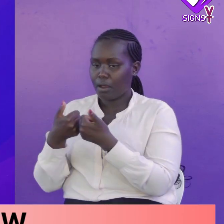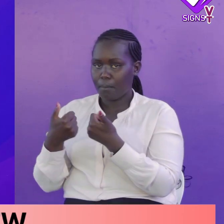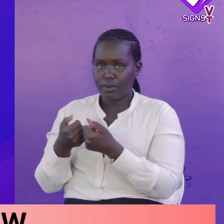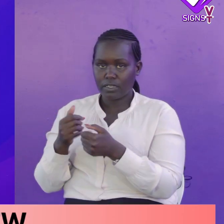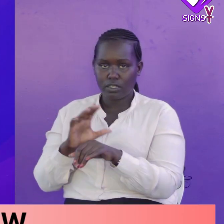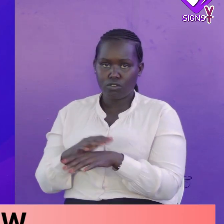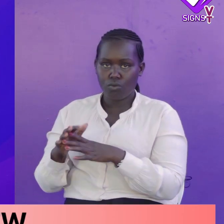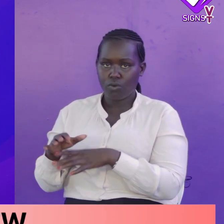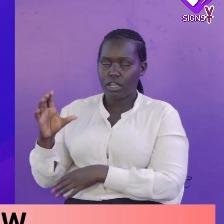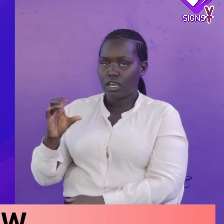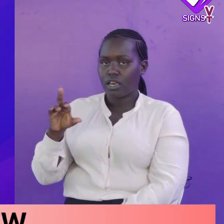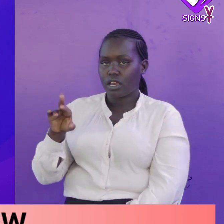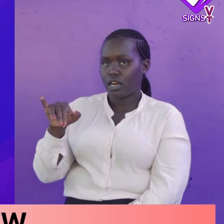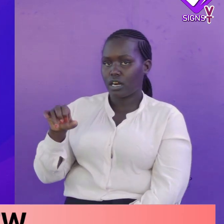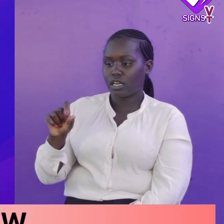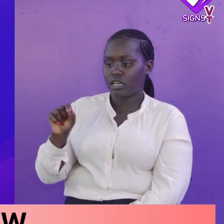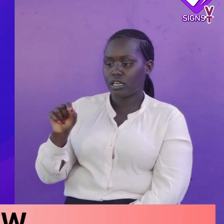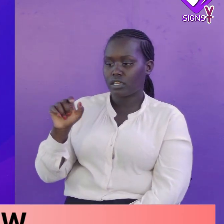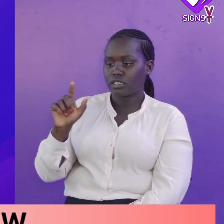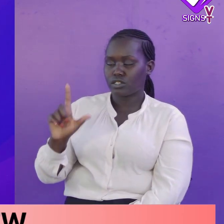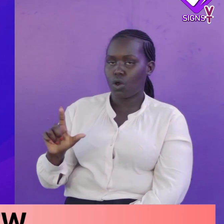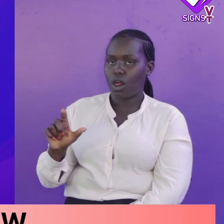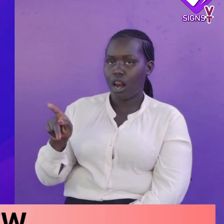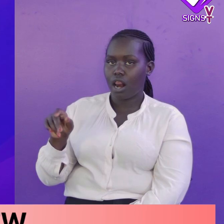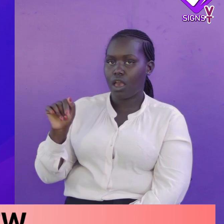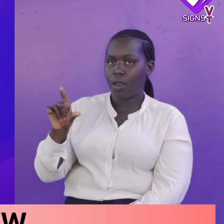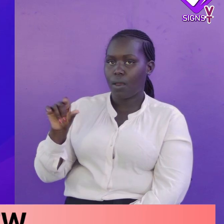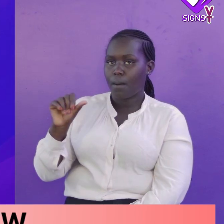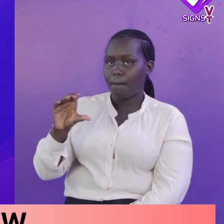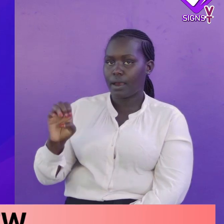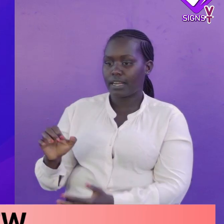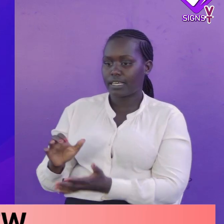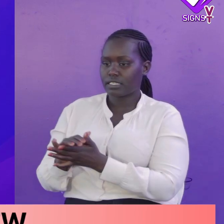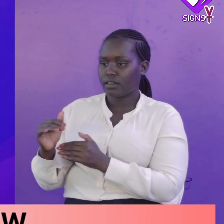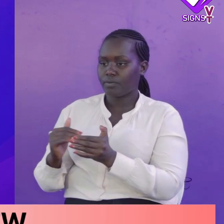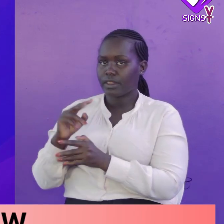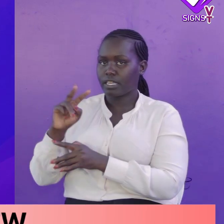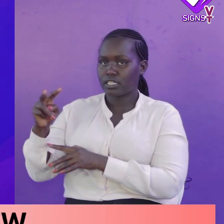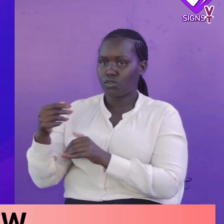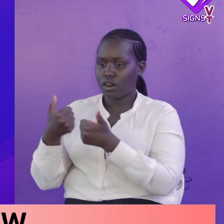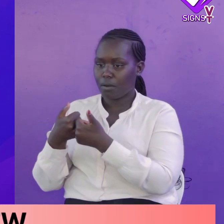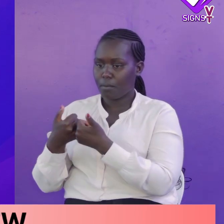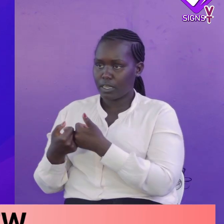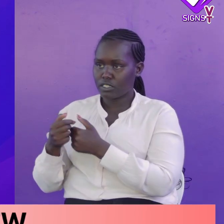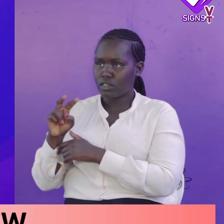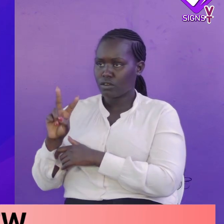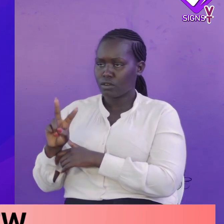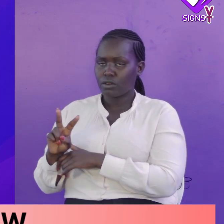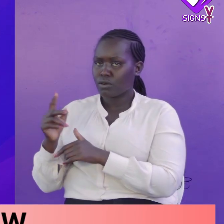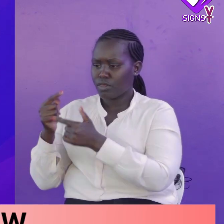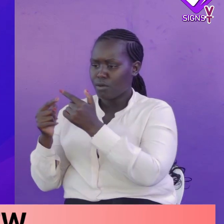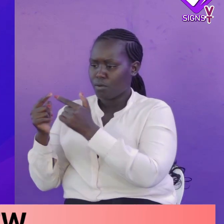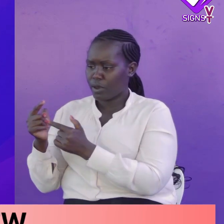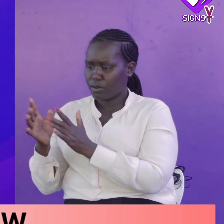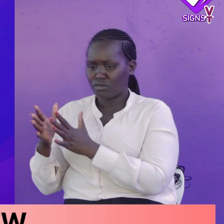Crystal Palace. And the second game, although they won 5-1, but I think it was not convincingly, because it